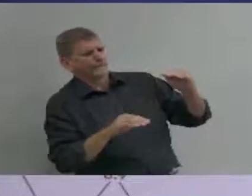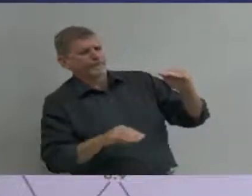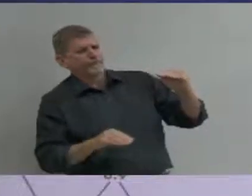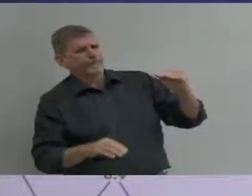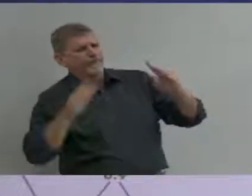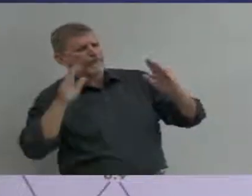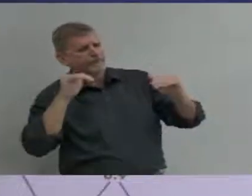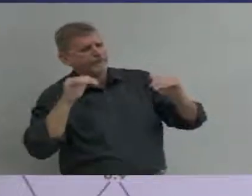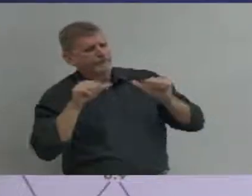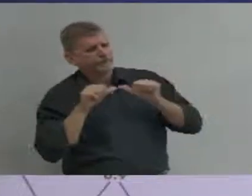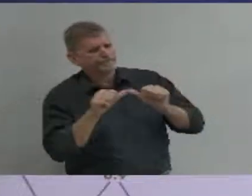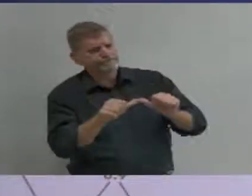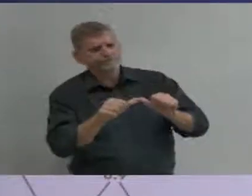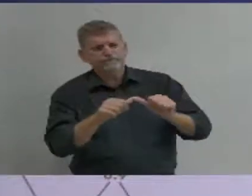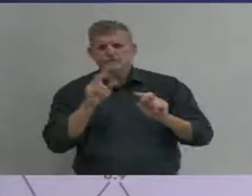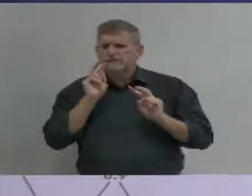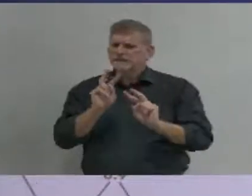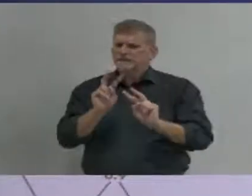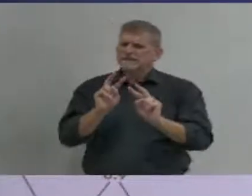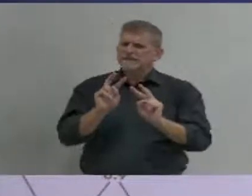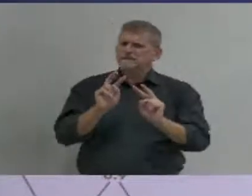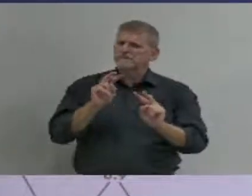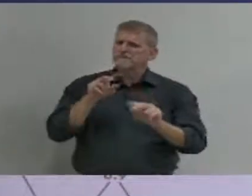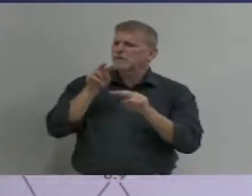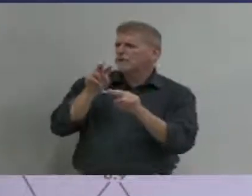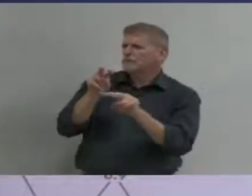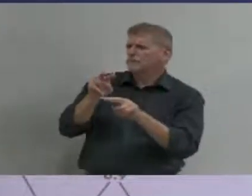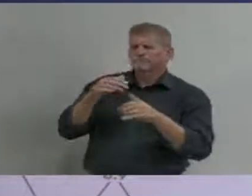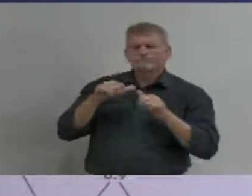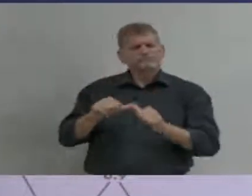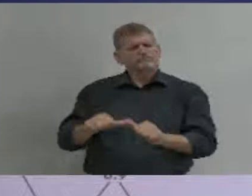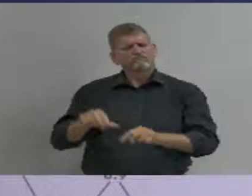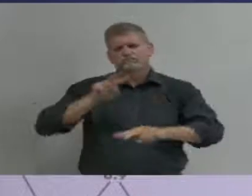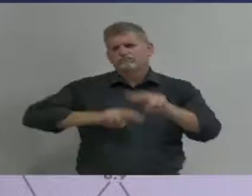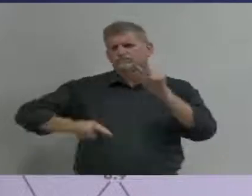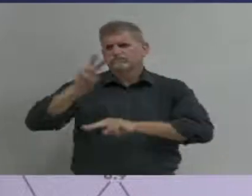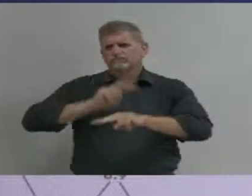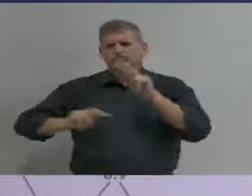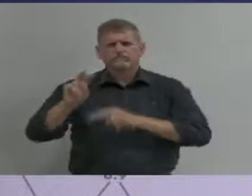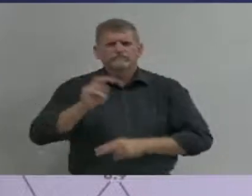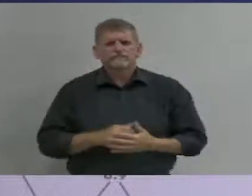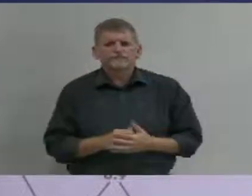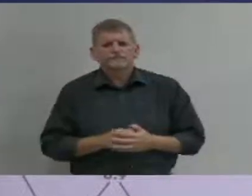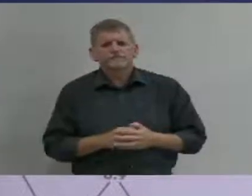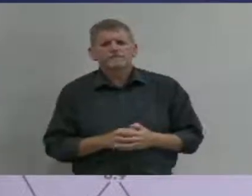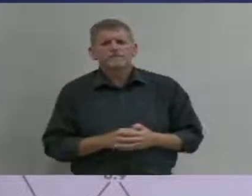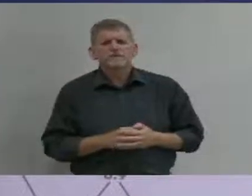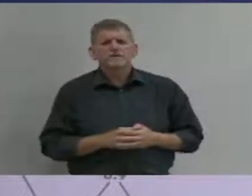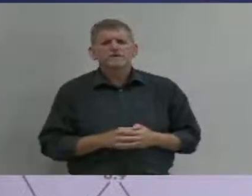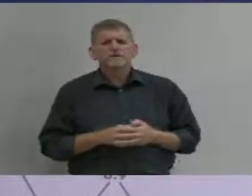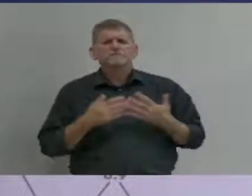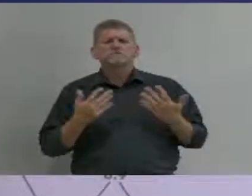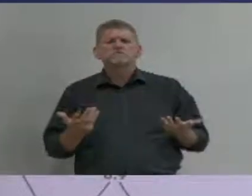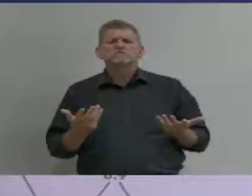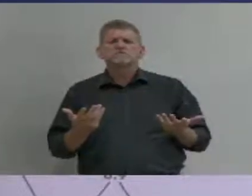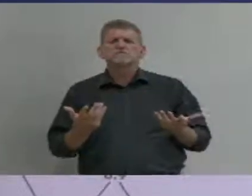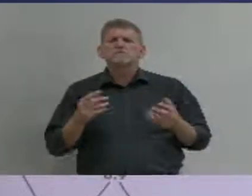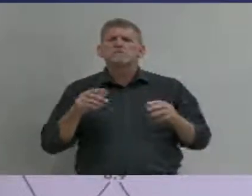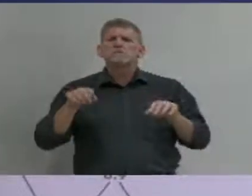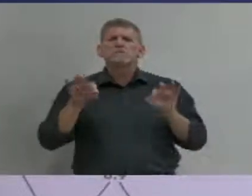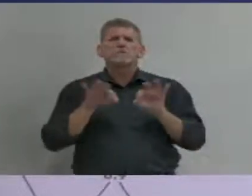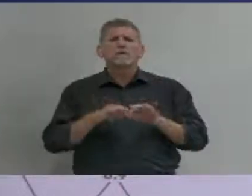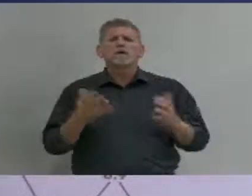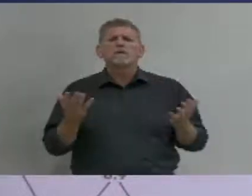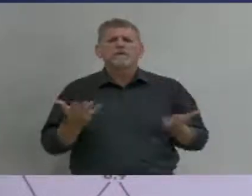watching that number very closely. So I think looking at all this data together, it's very important that we continue to stay the